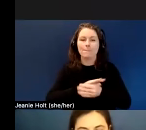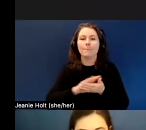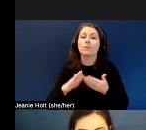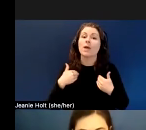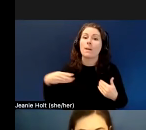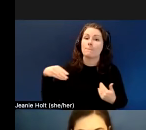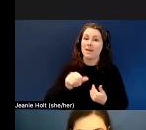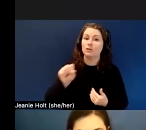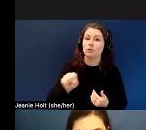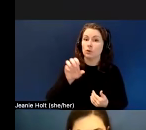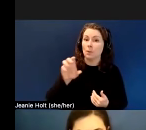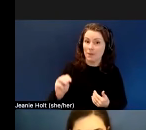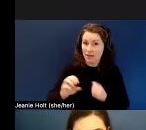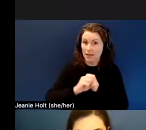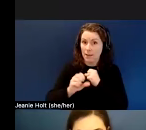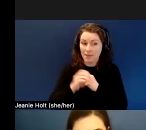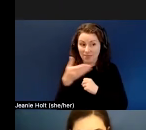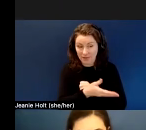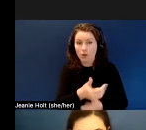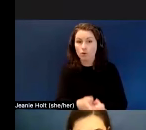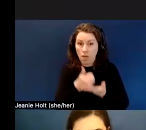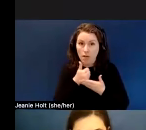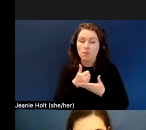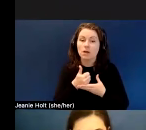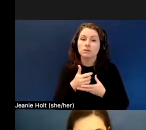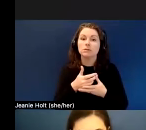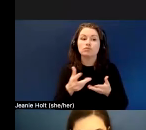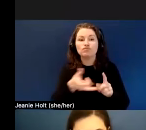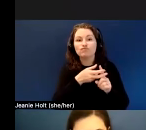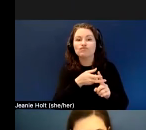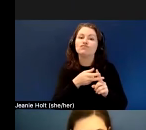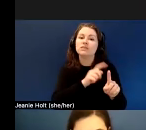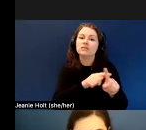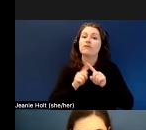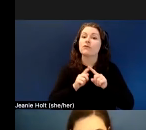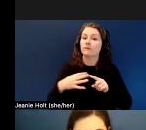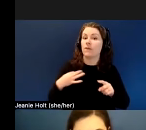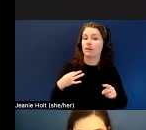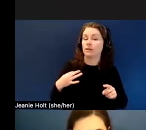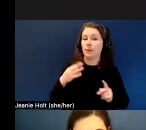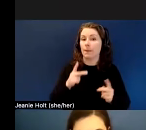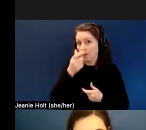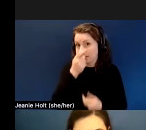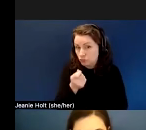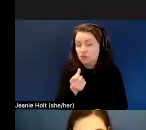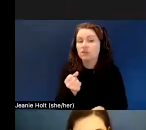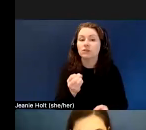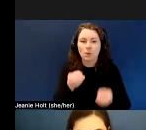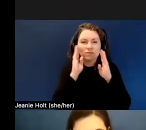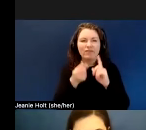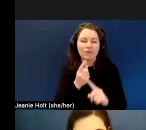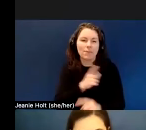media campaign down there that helped us to acquire volunteers and other folks that might be interested. Also got attention from